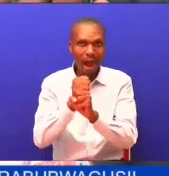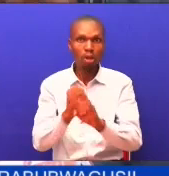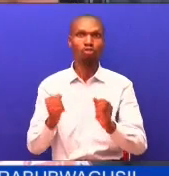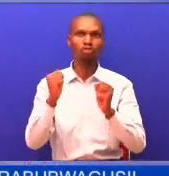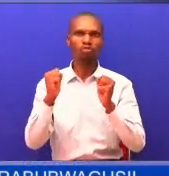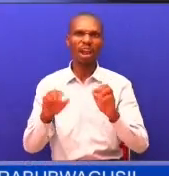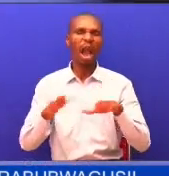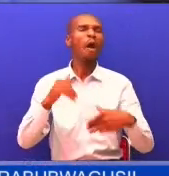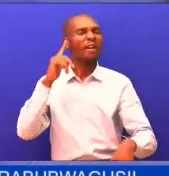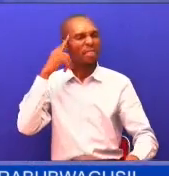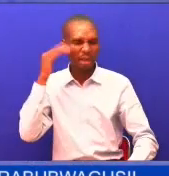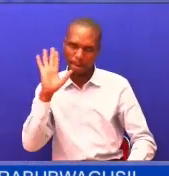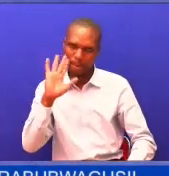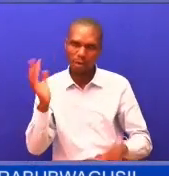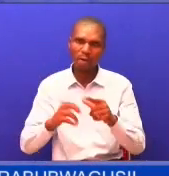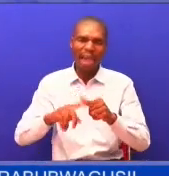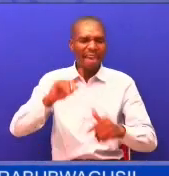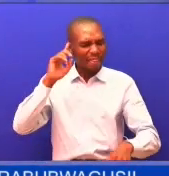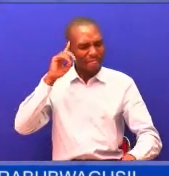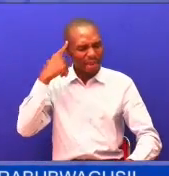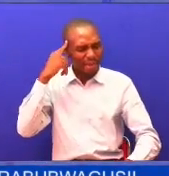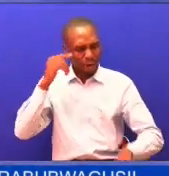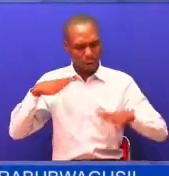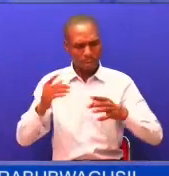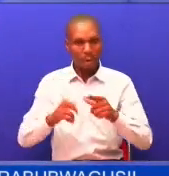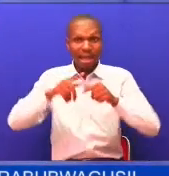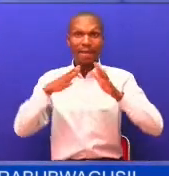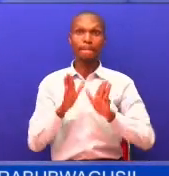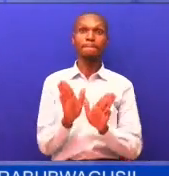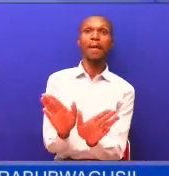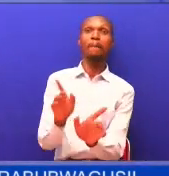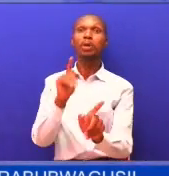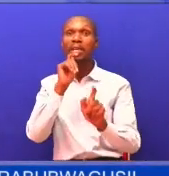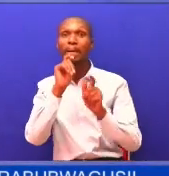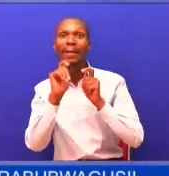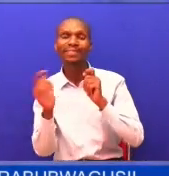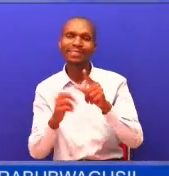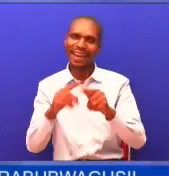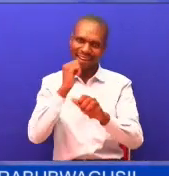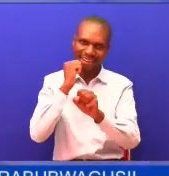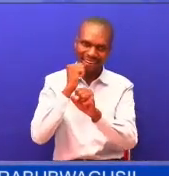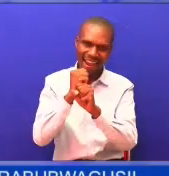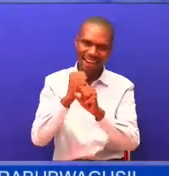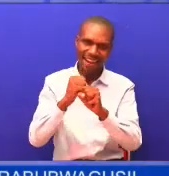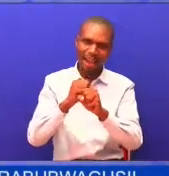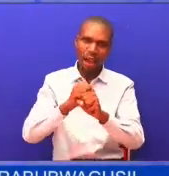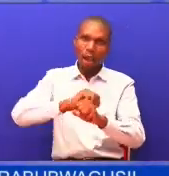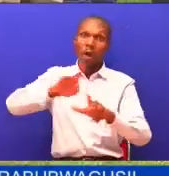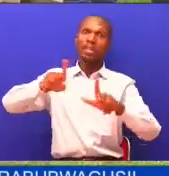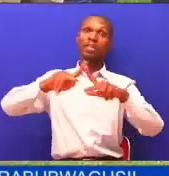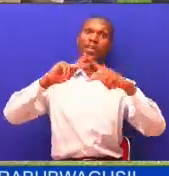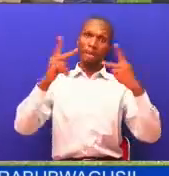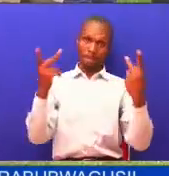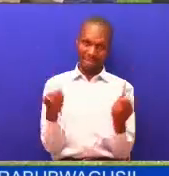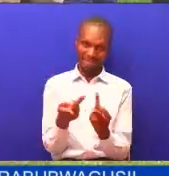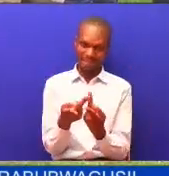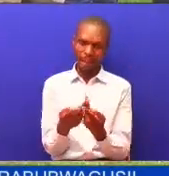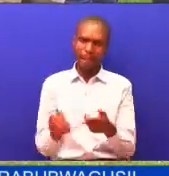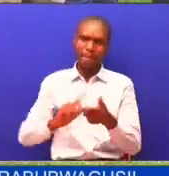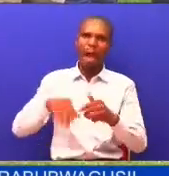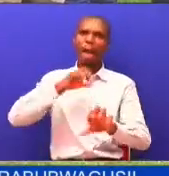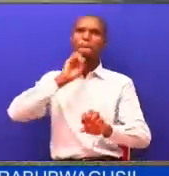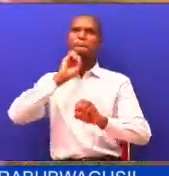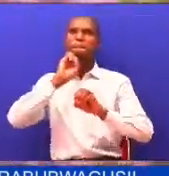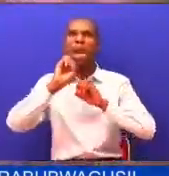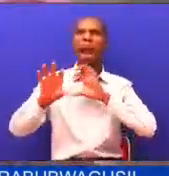it was nafikiria. Nyina bo ebirengeliyo bya mananchi go se public participation niko yakorekanite angechi wodi chonsi. Kurinde chibura buruni